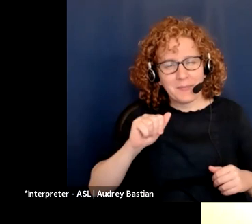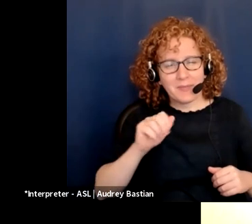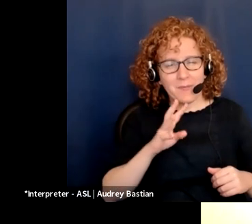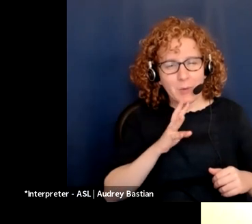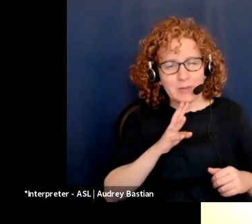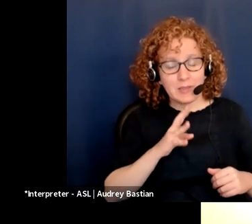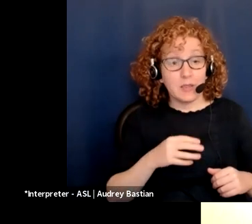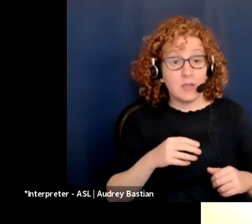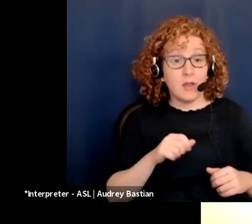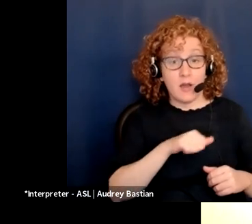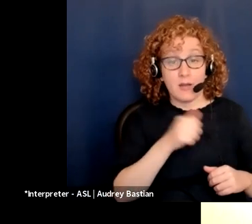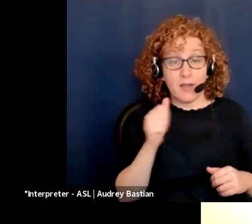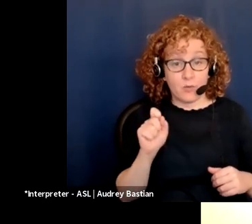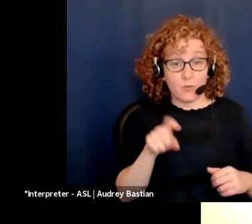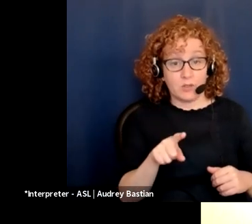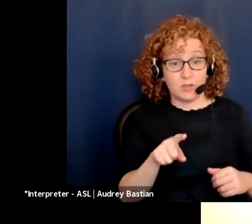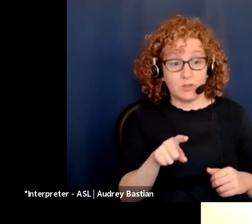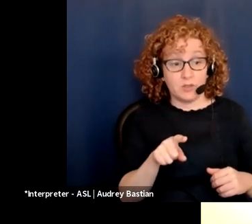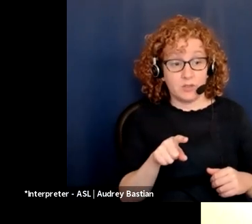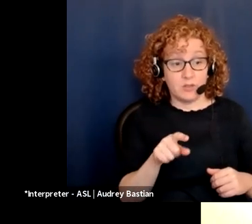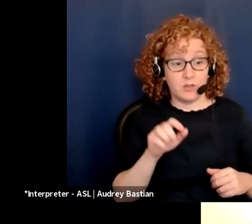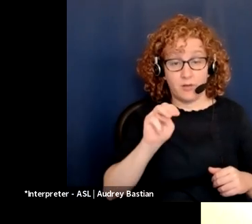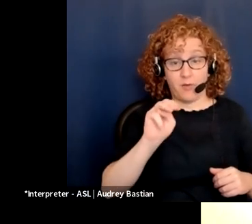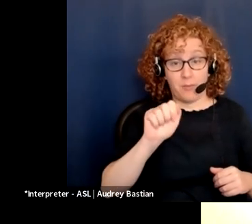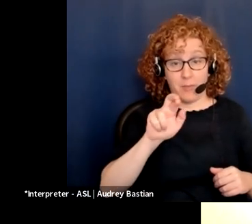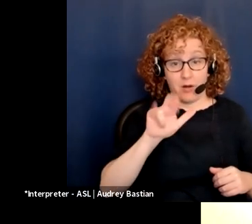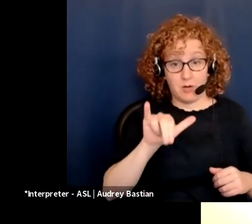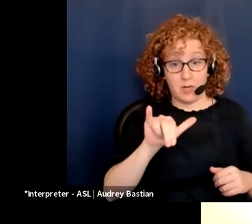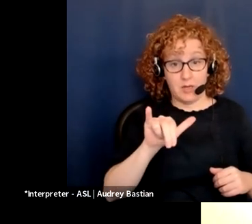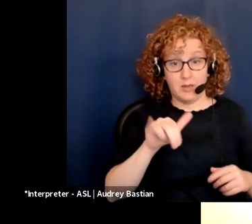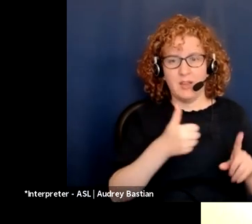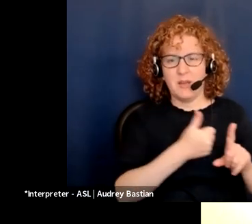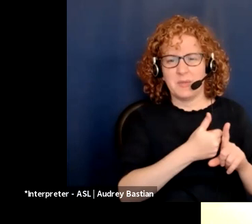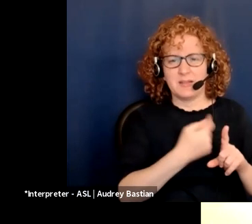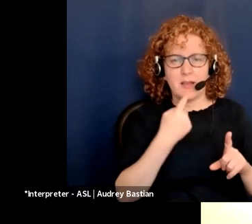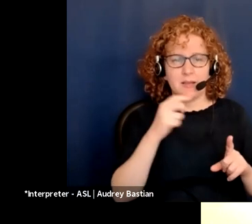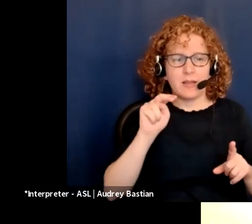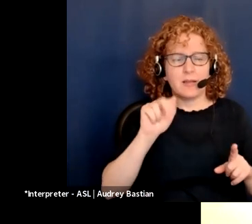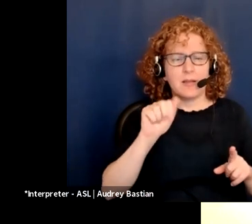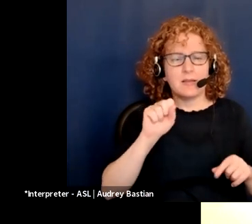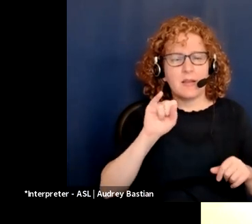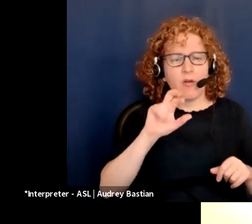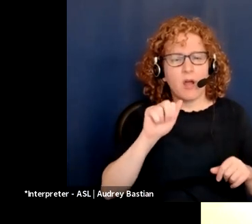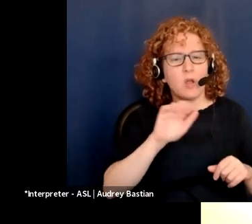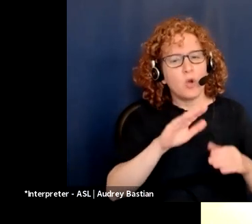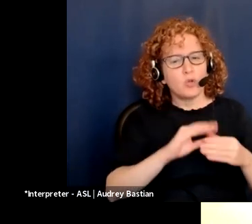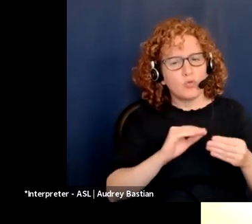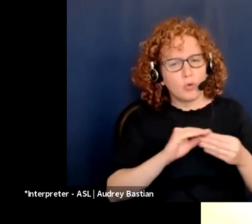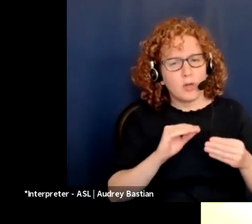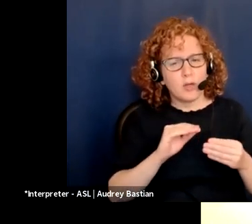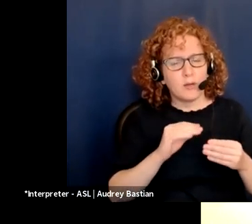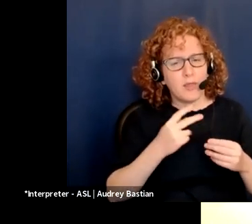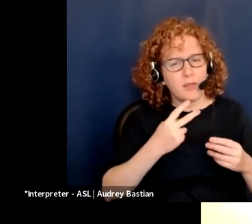We have another question here from Mary, who says, Nassira, your story about the disappointment